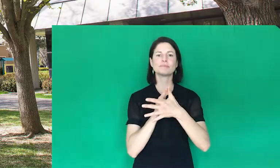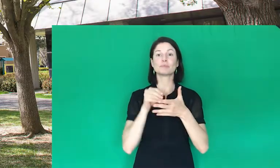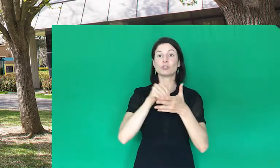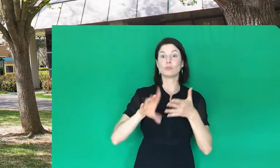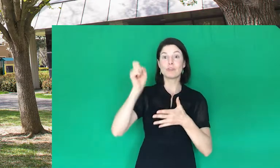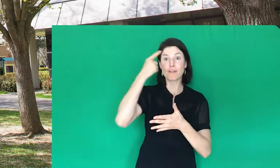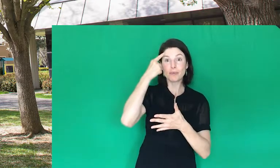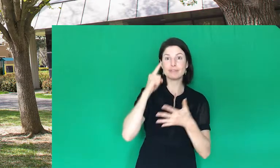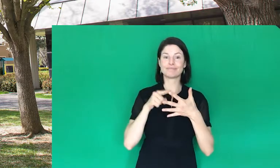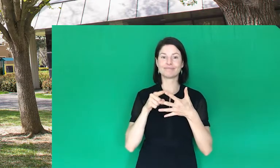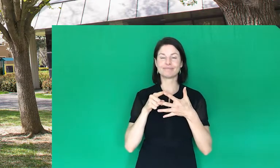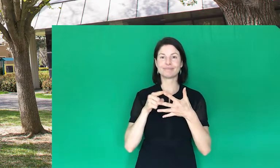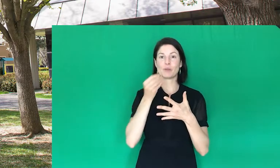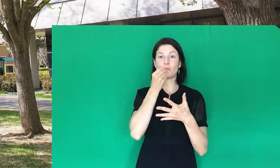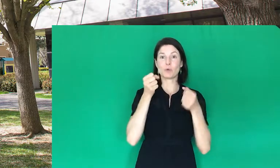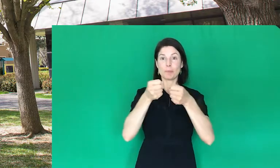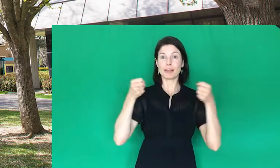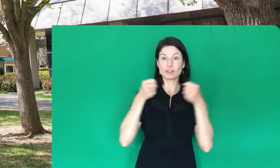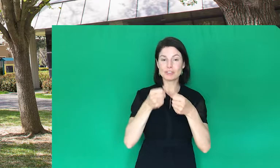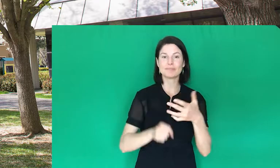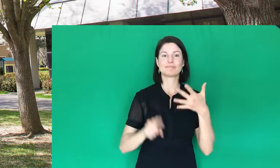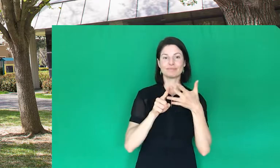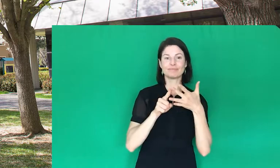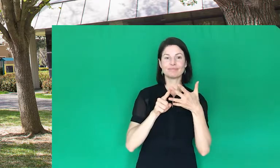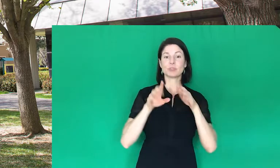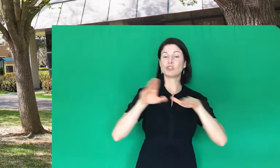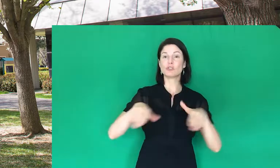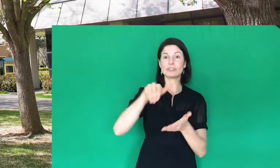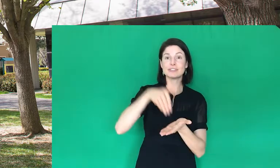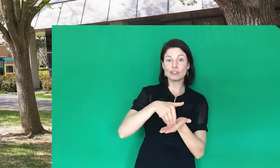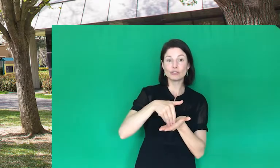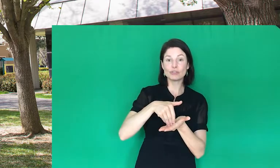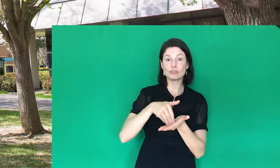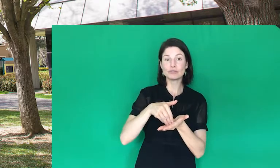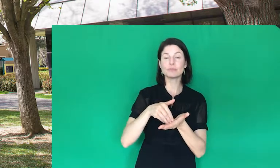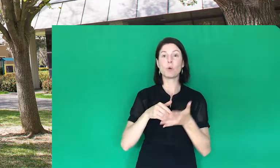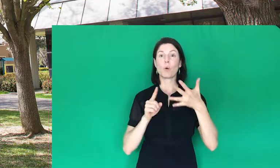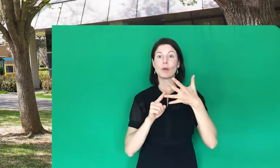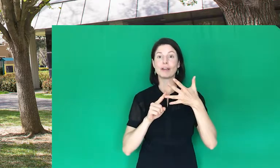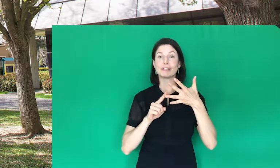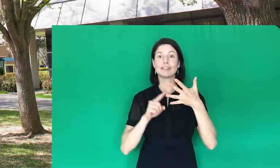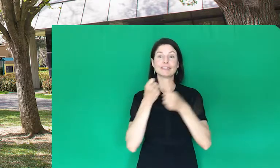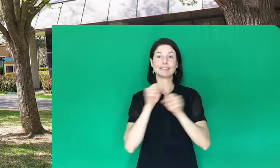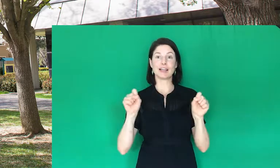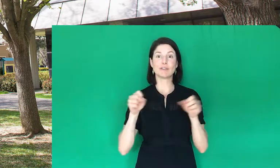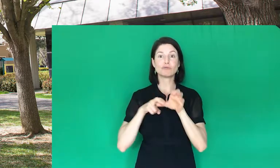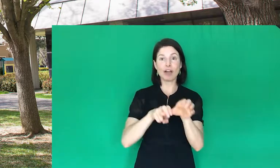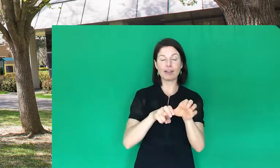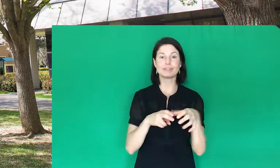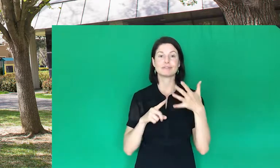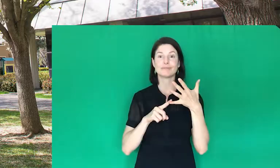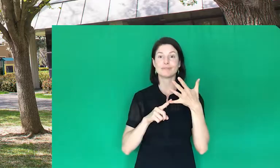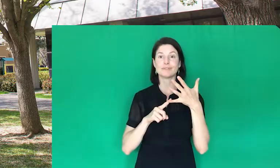Student Government. B, the Food Pantry. C, Children's Center. Or D, Safe Rides.